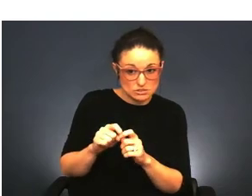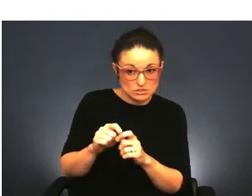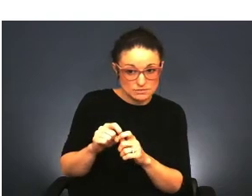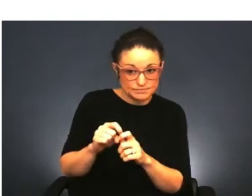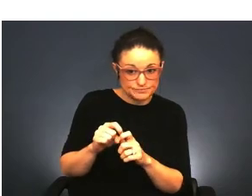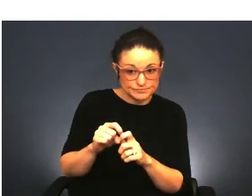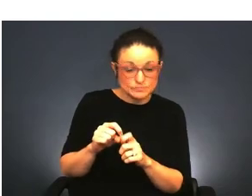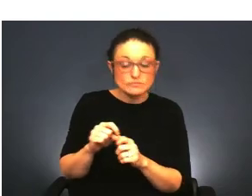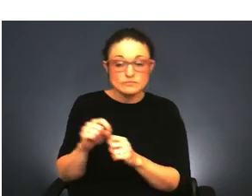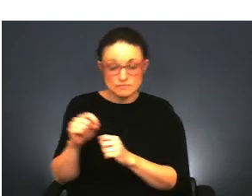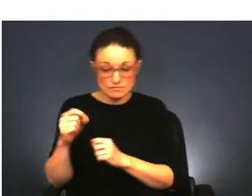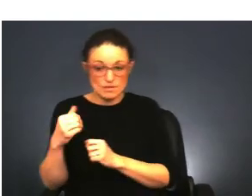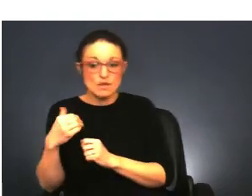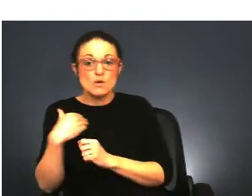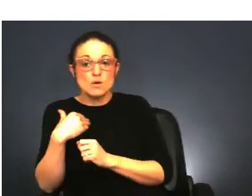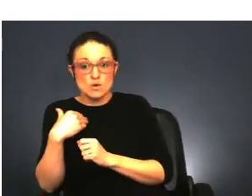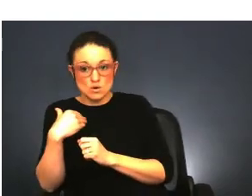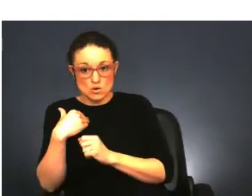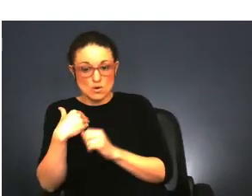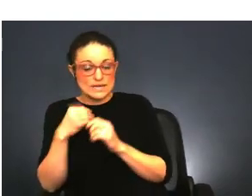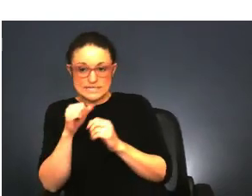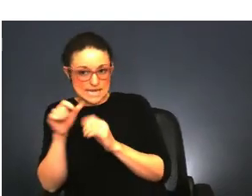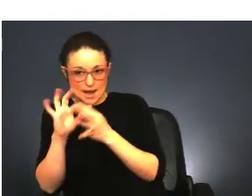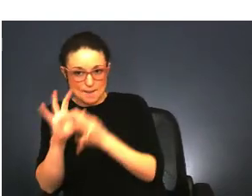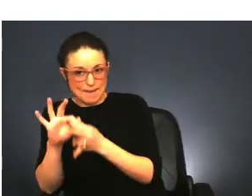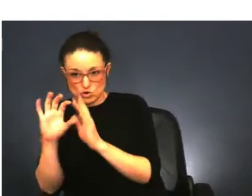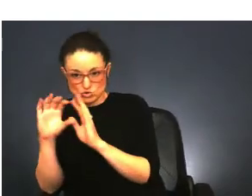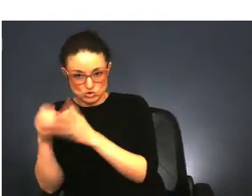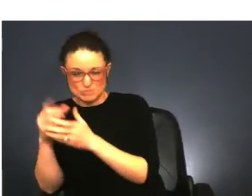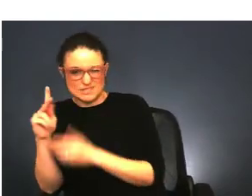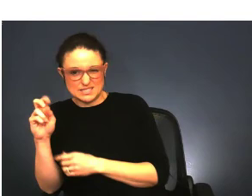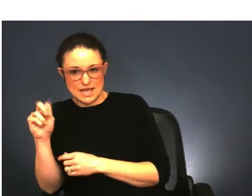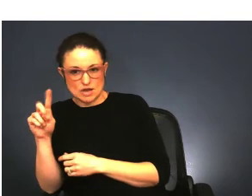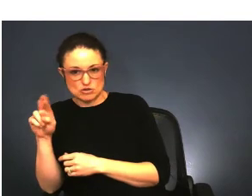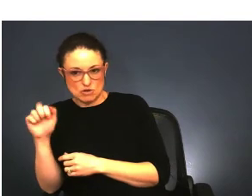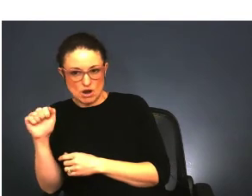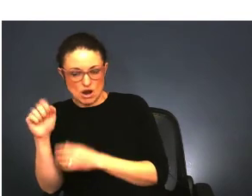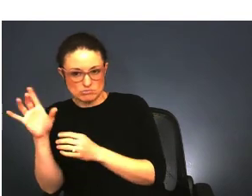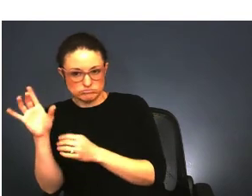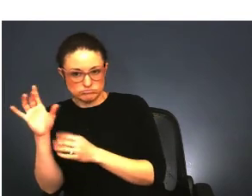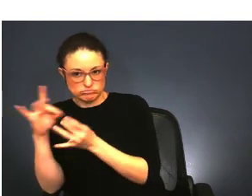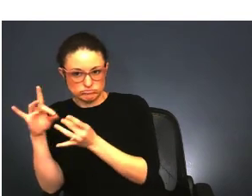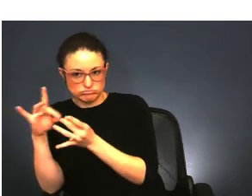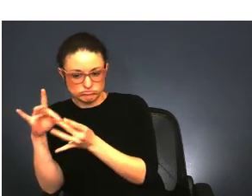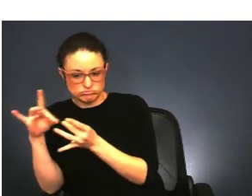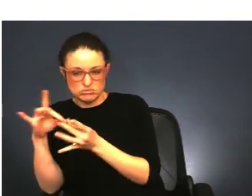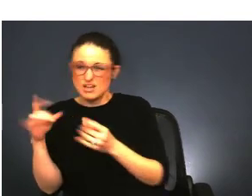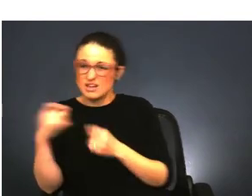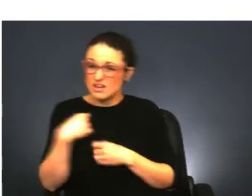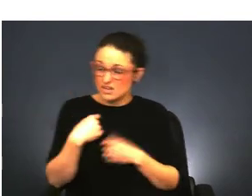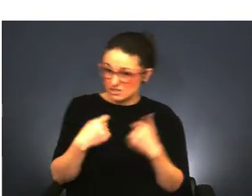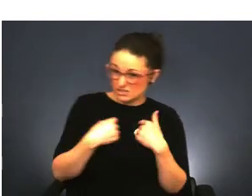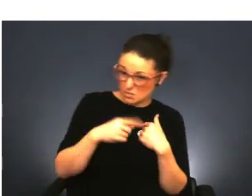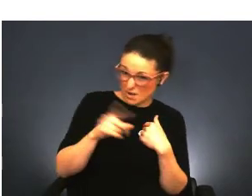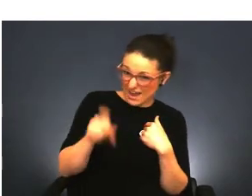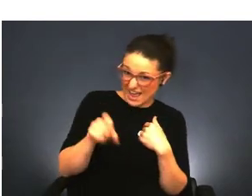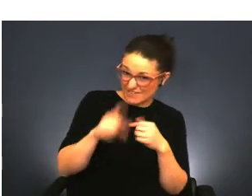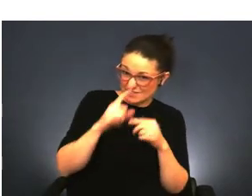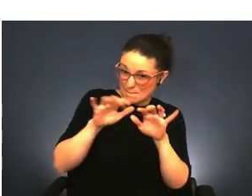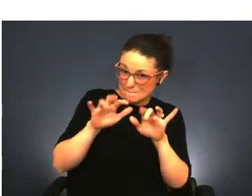question about groups, but Jennifer did have a question about, do you have to manually enter grades?